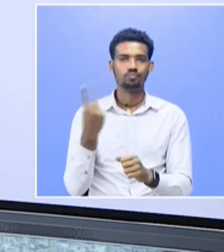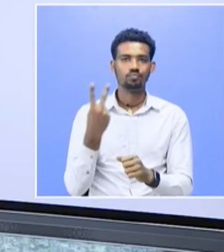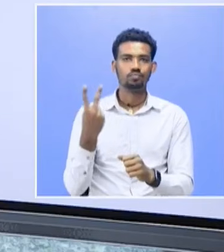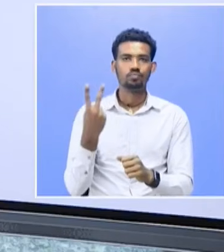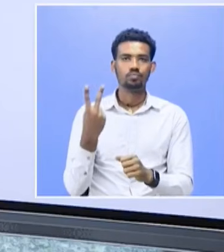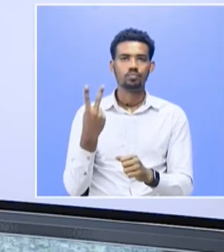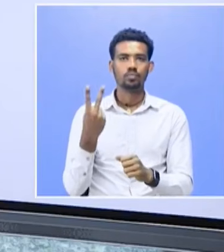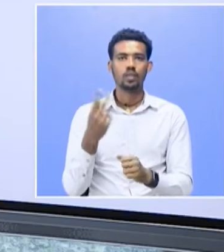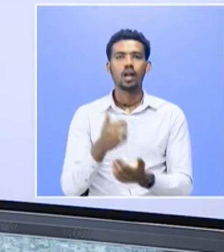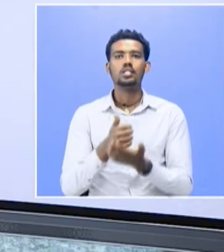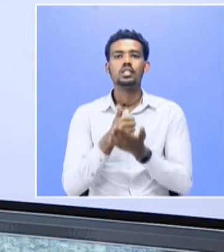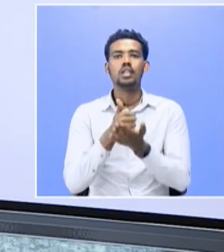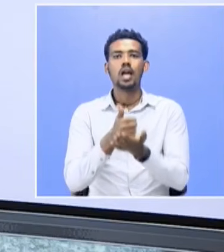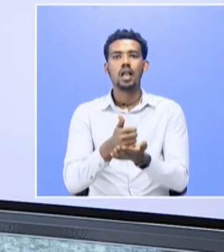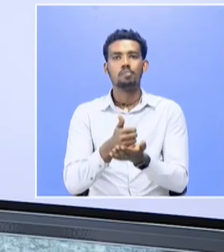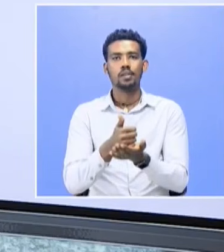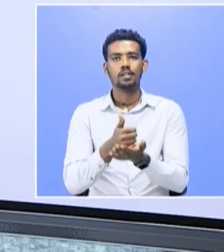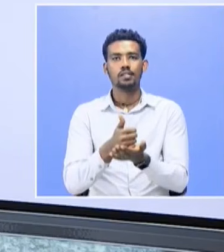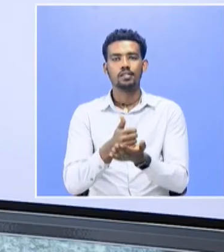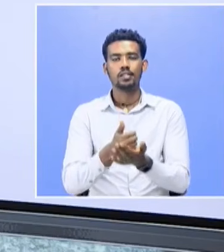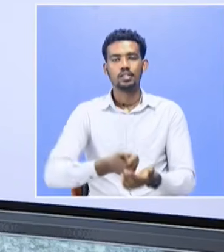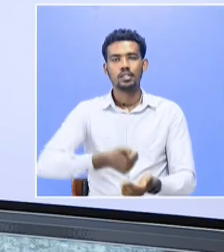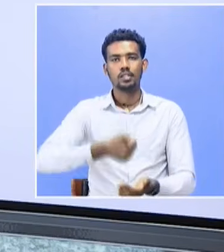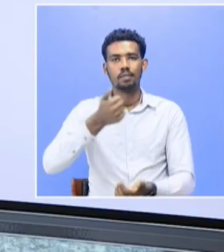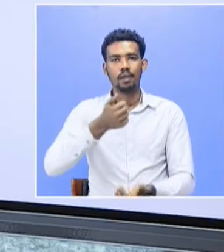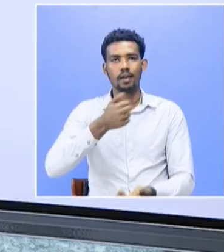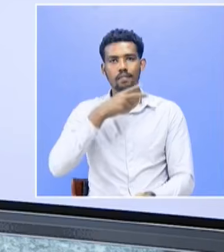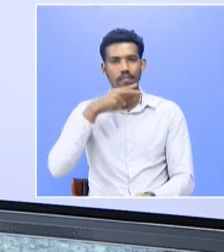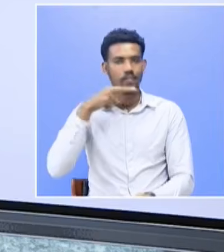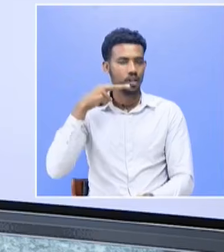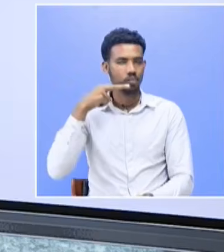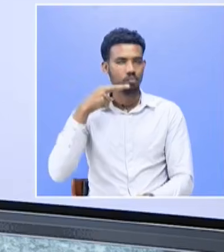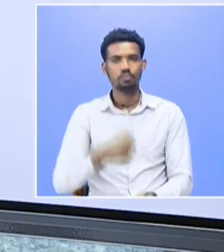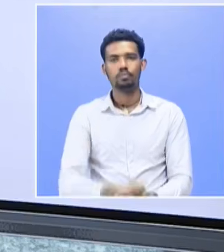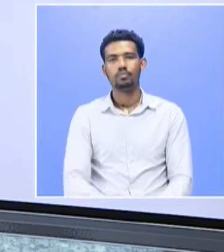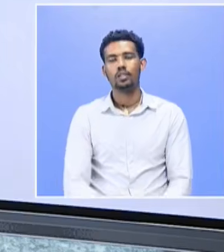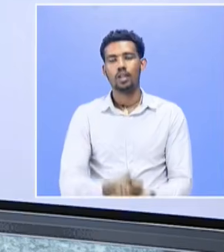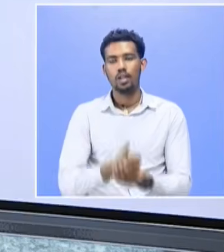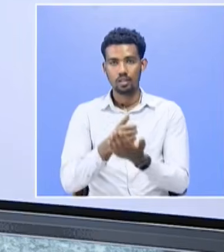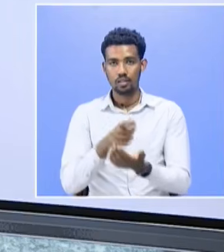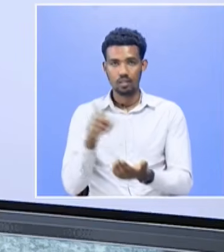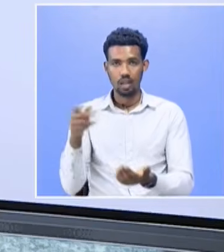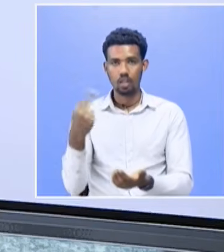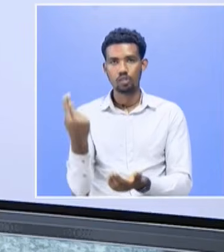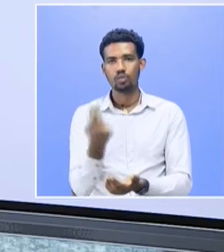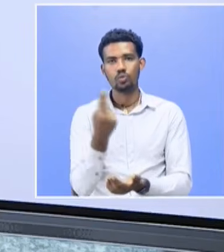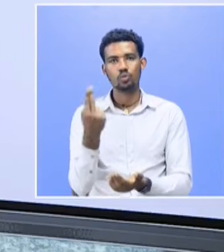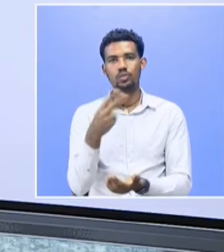as helping the main verb. Helping what? The main